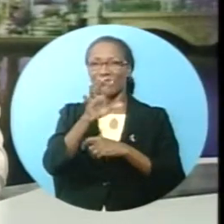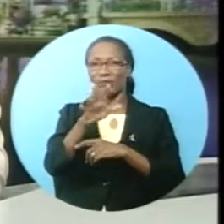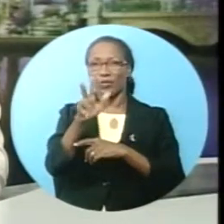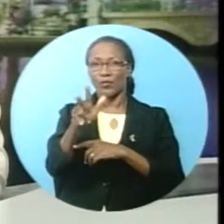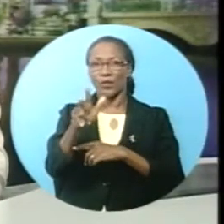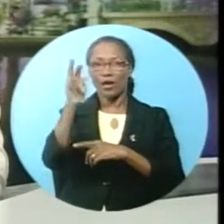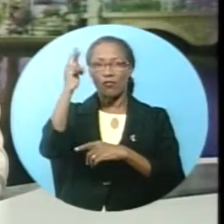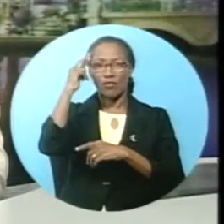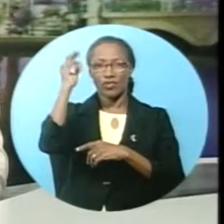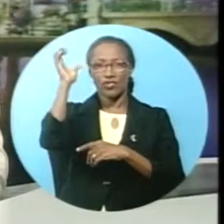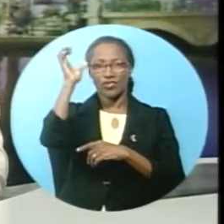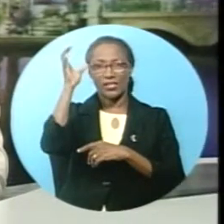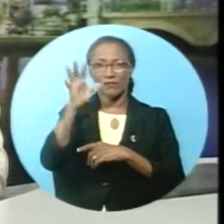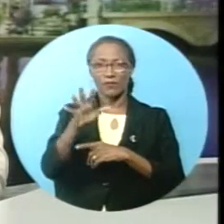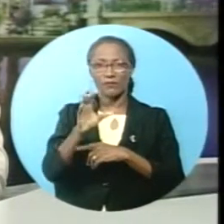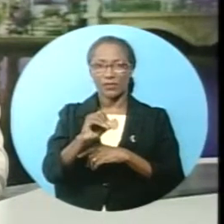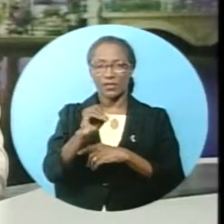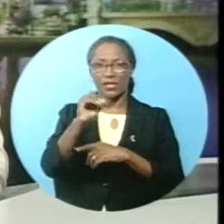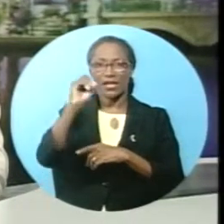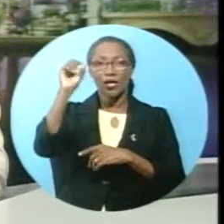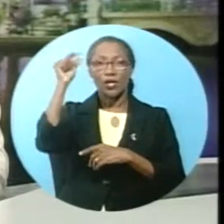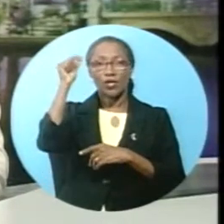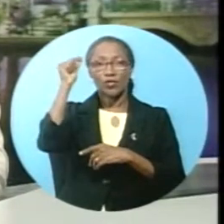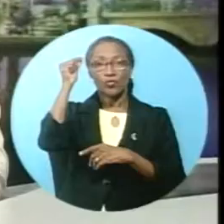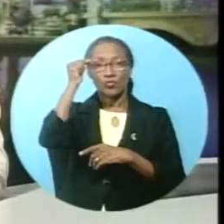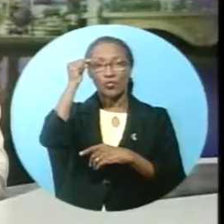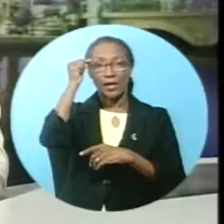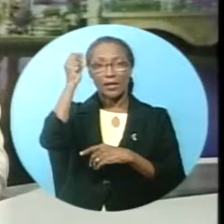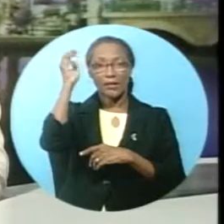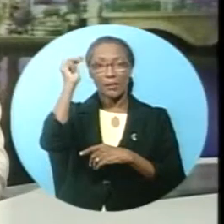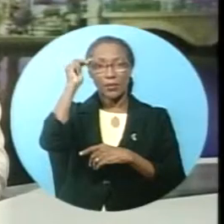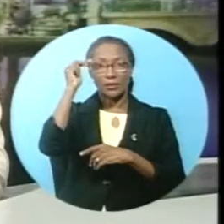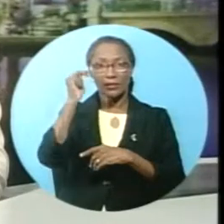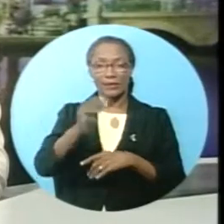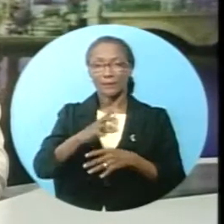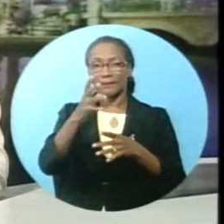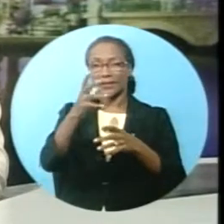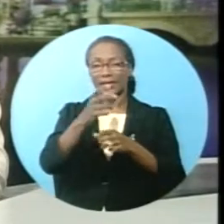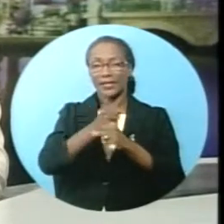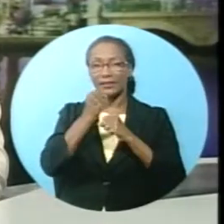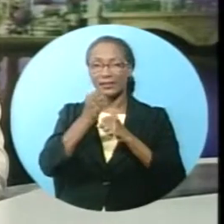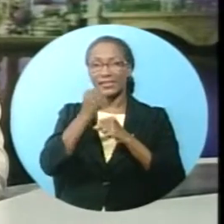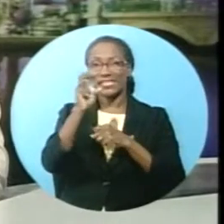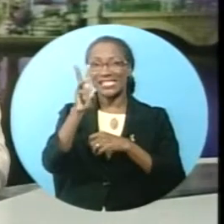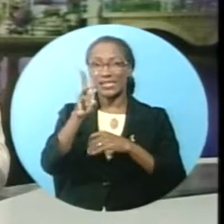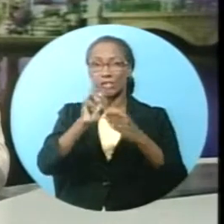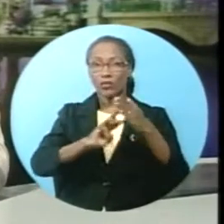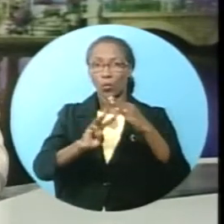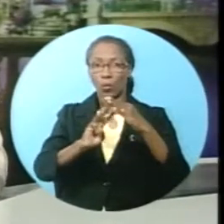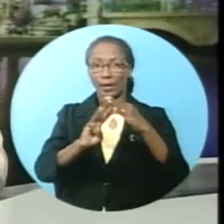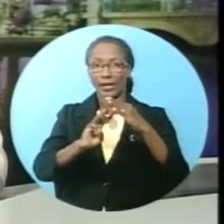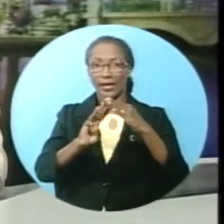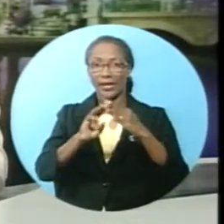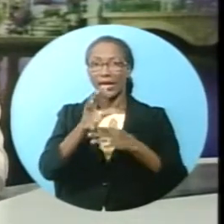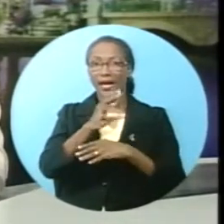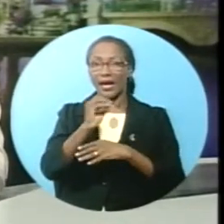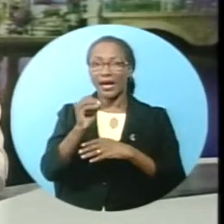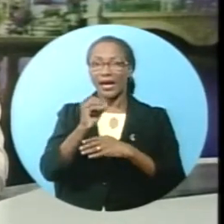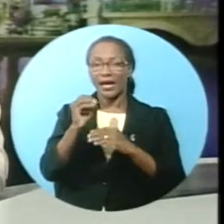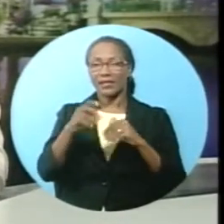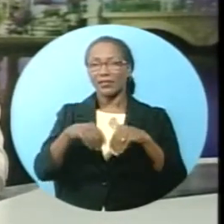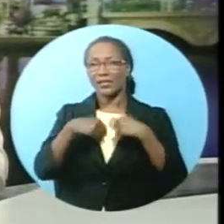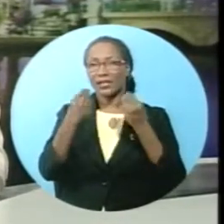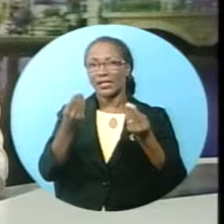even 50. Gudakesh Monty, he took 6 for 79. However, that total only posted a winning target of